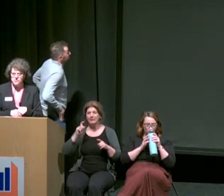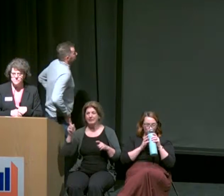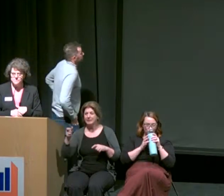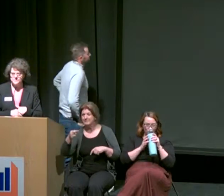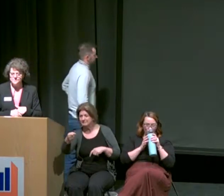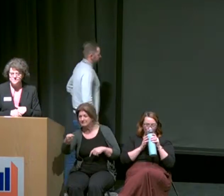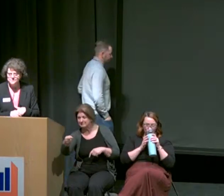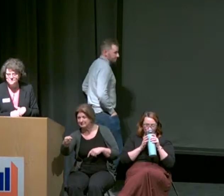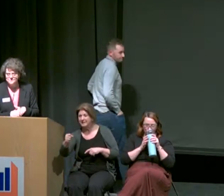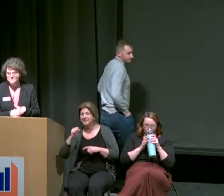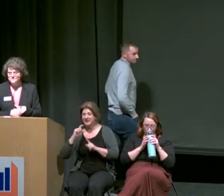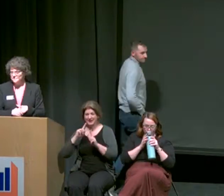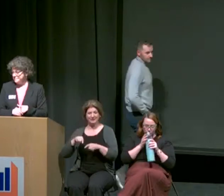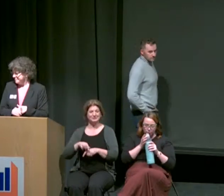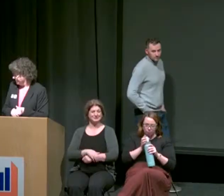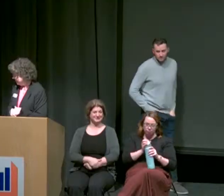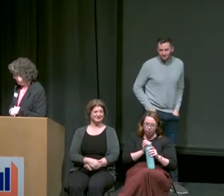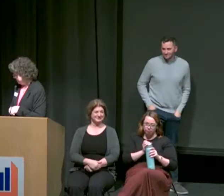your questions.